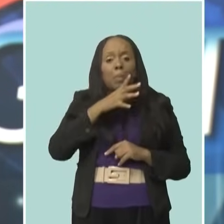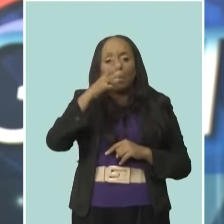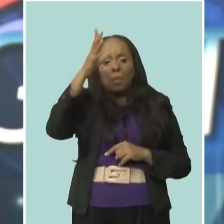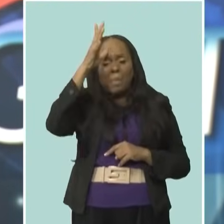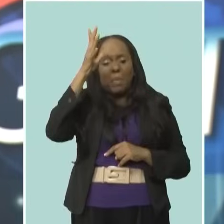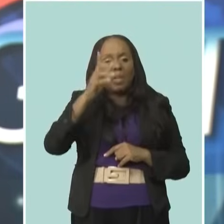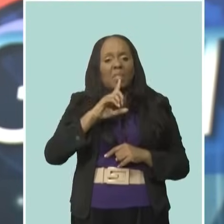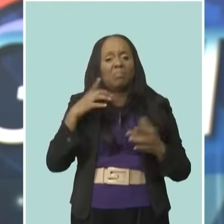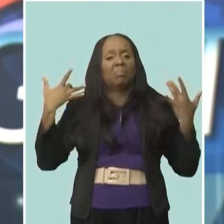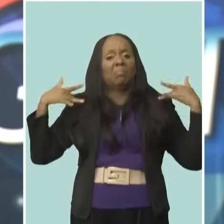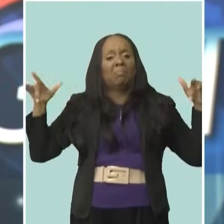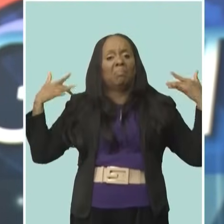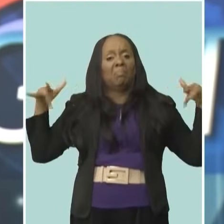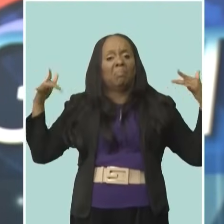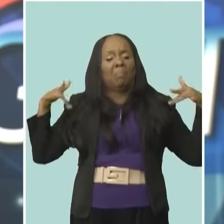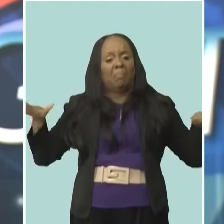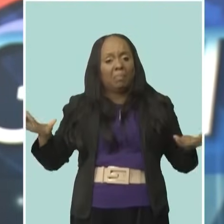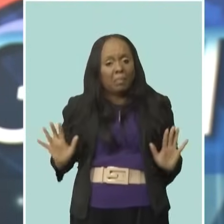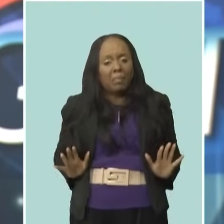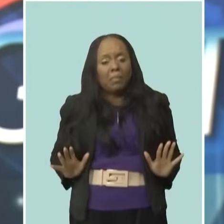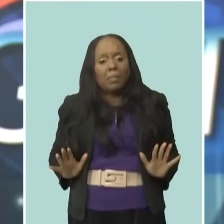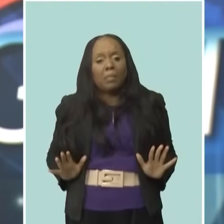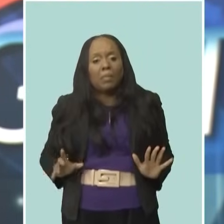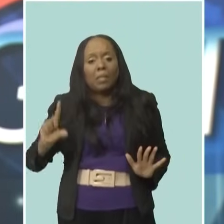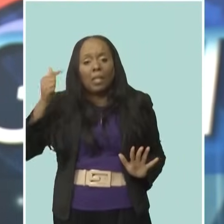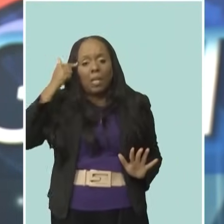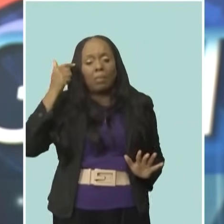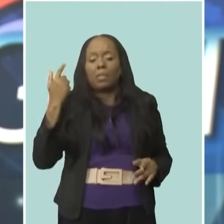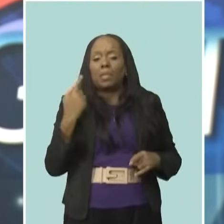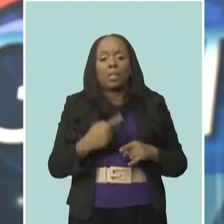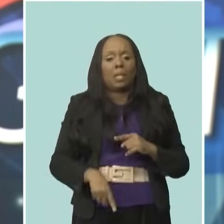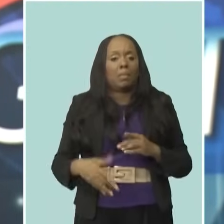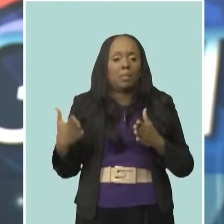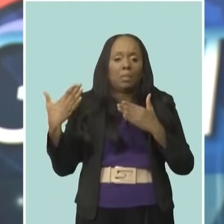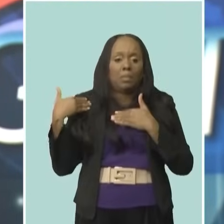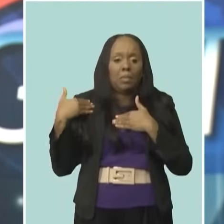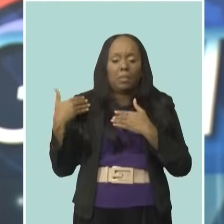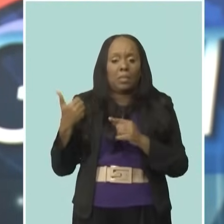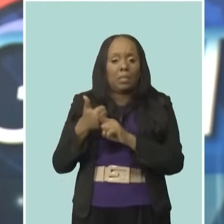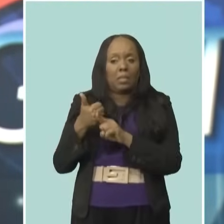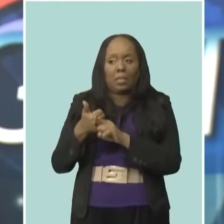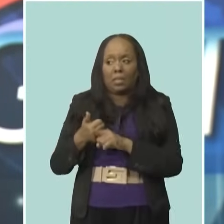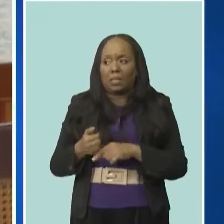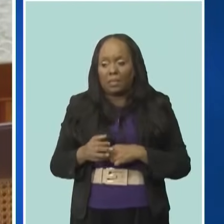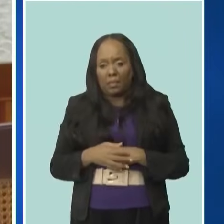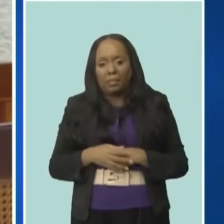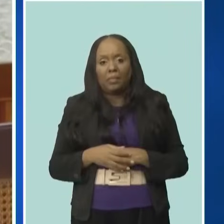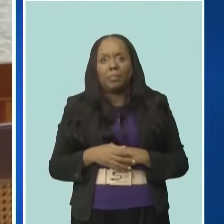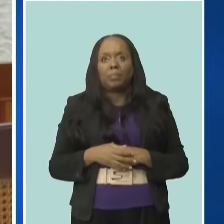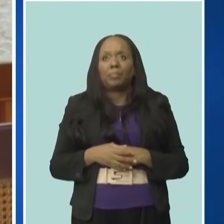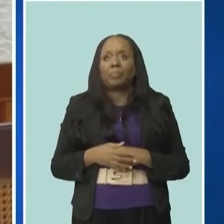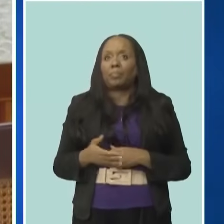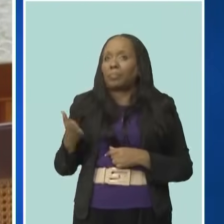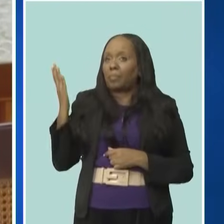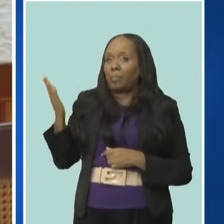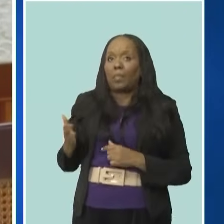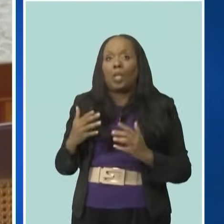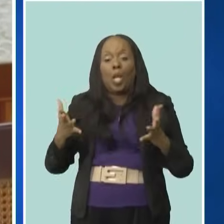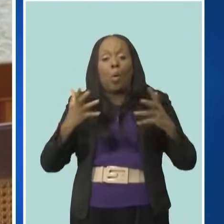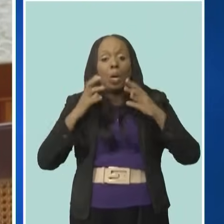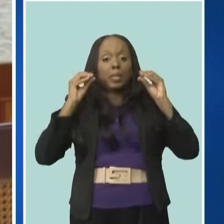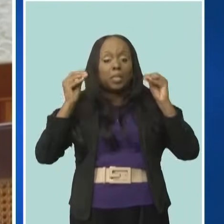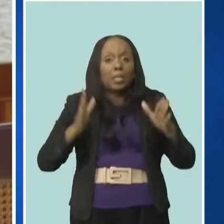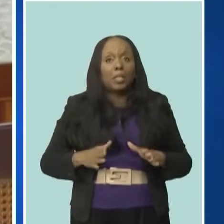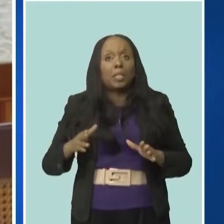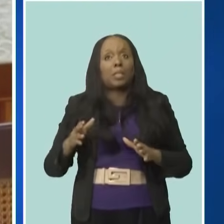child rearing. Senator Drakes says government cannot address the problem alone. They want the teachers to do it.